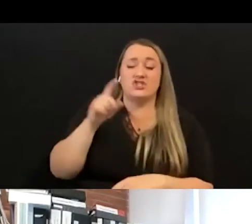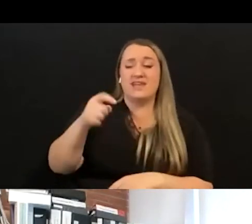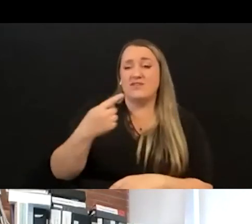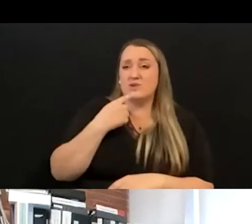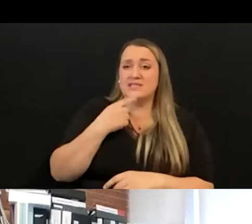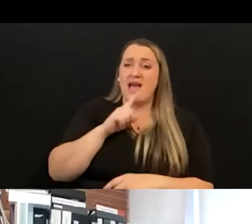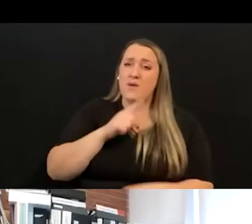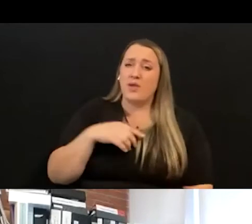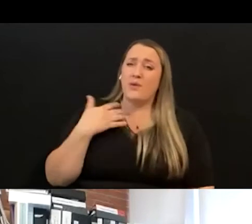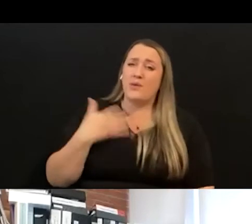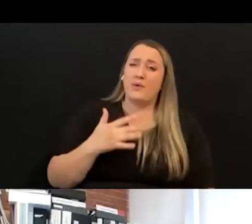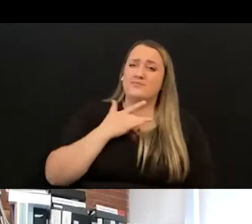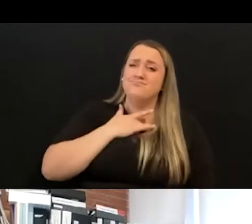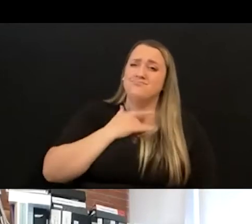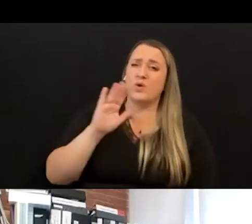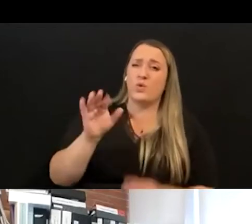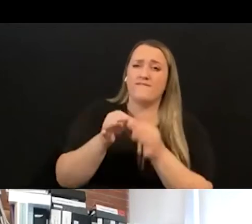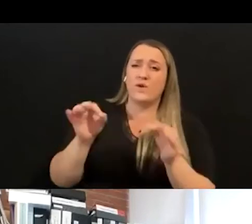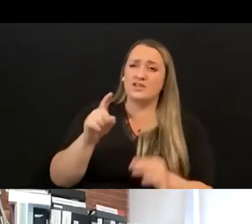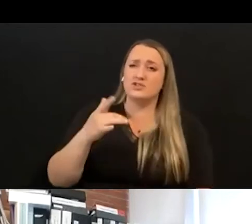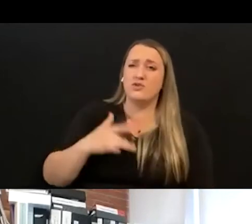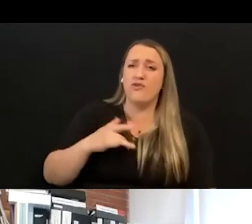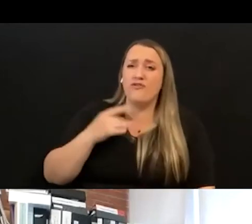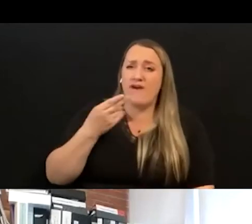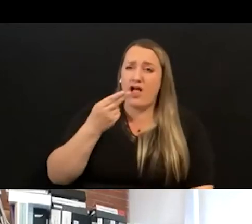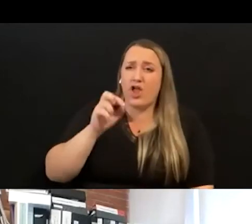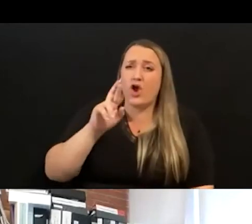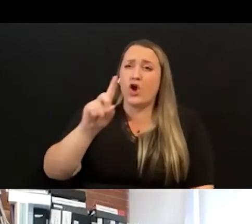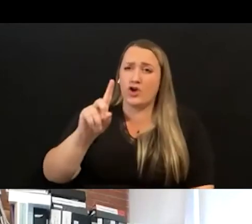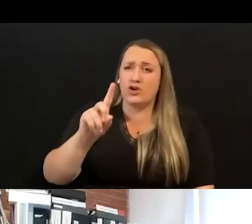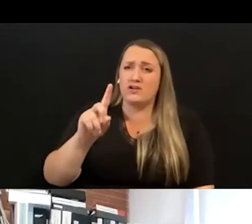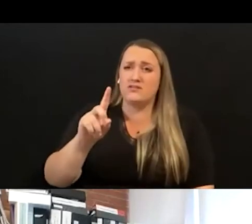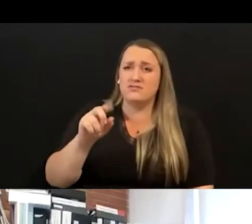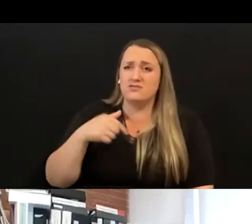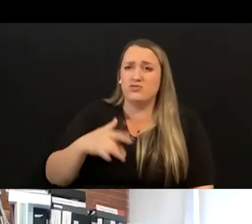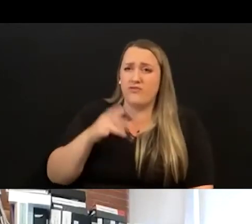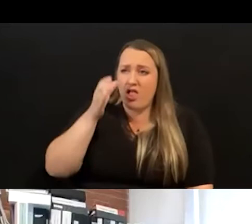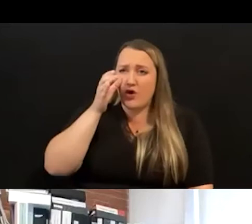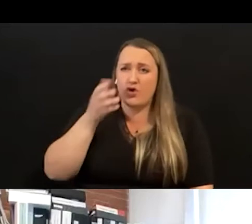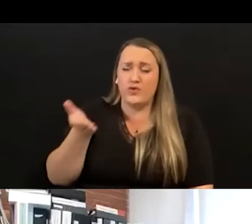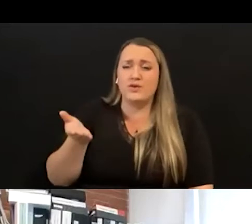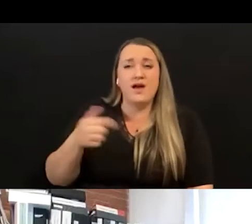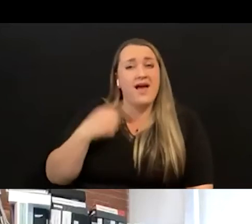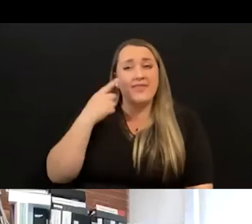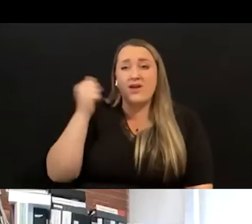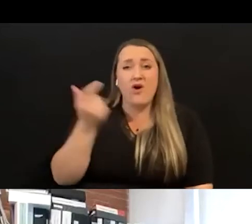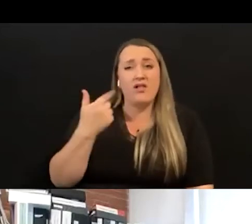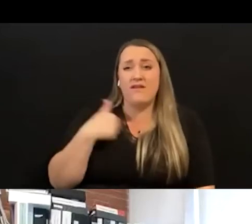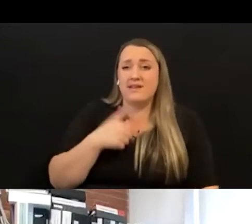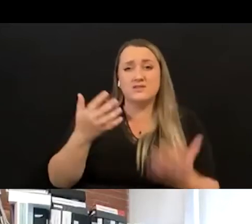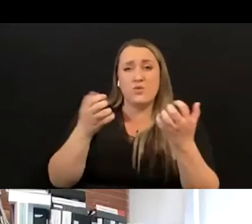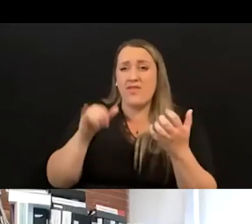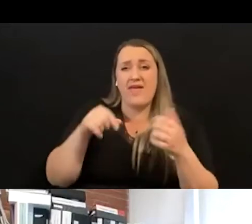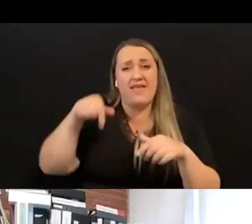moved by your phrase that you felt heard, right? I think that's what all of us want in this life.